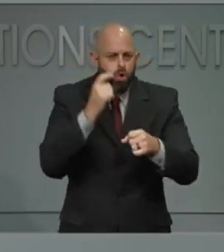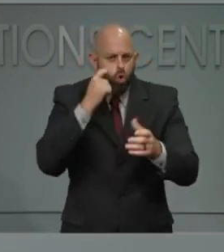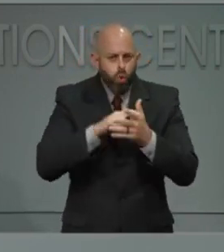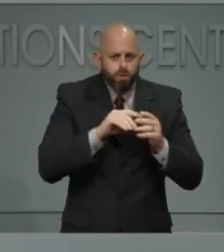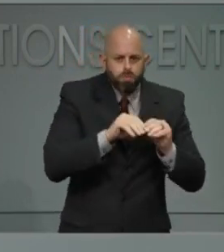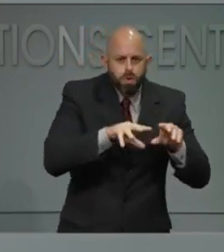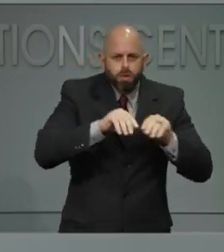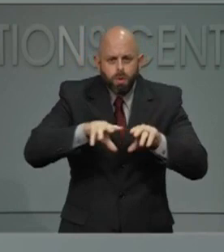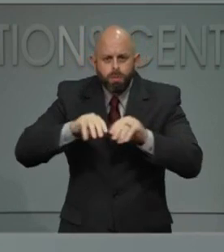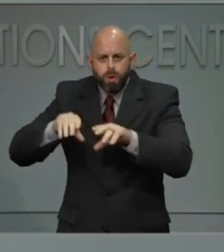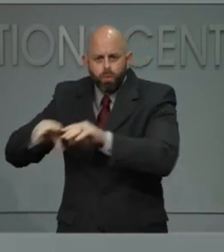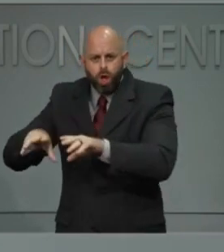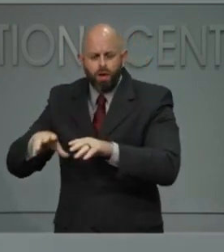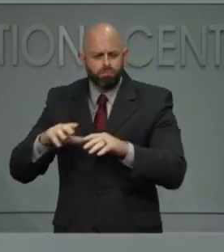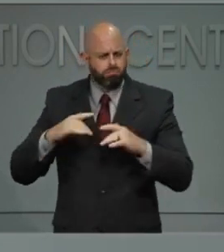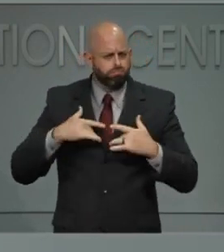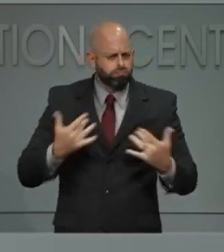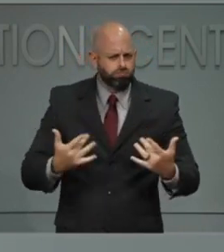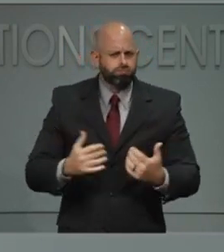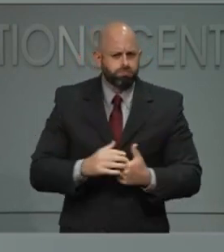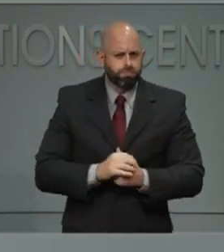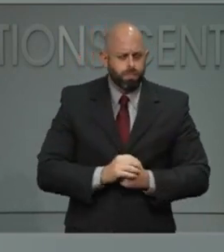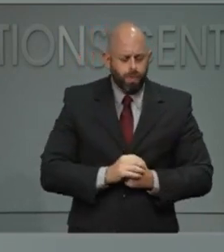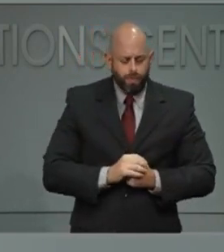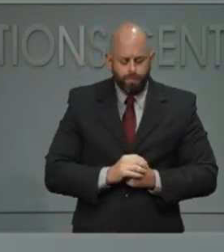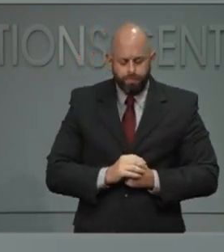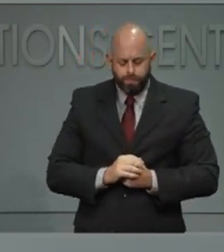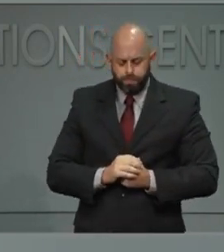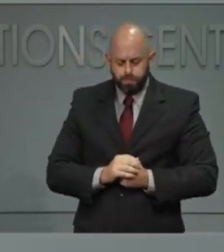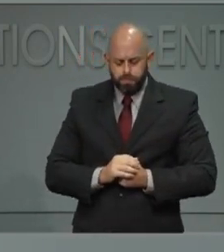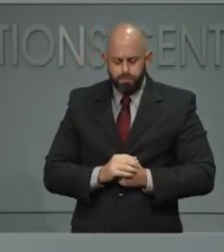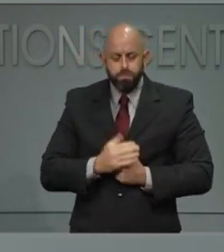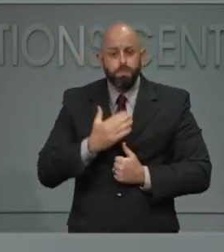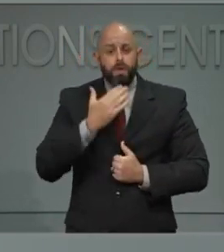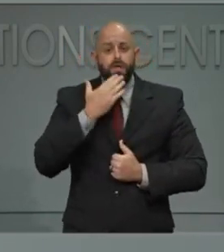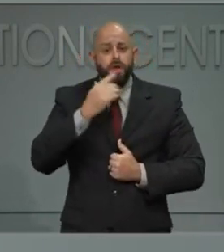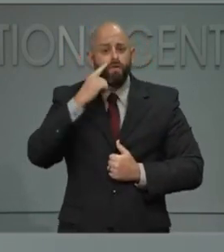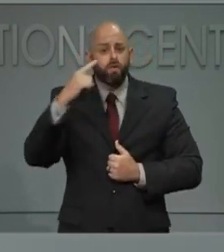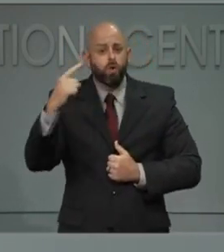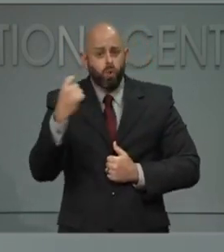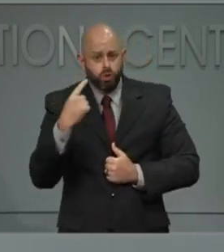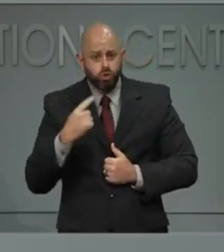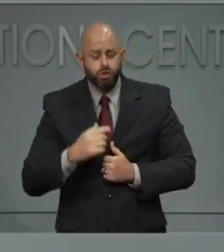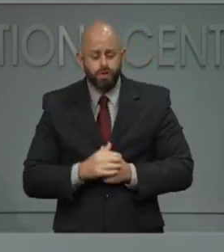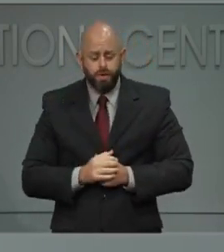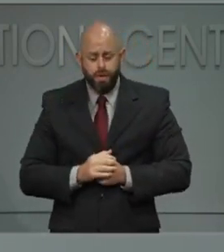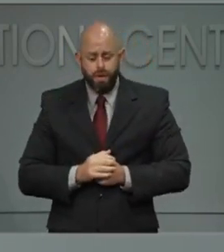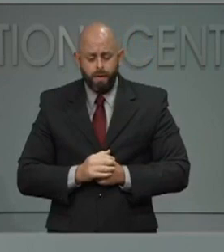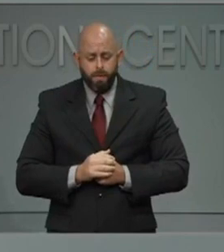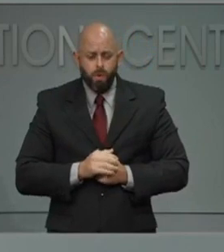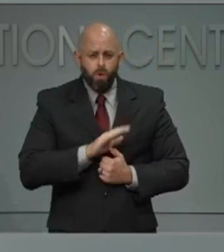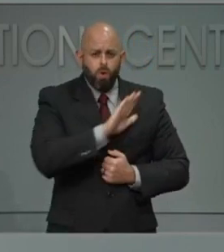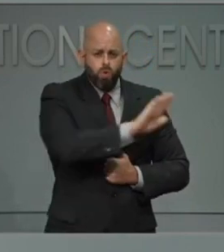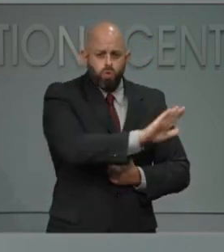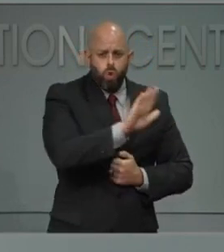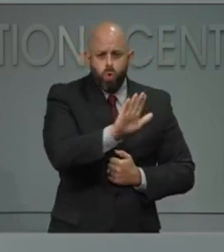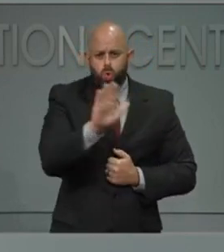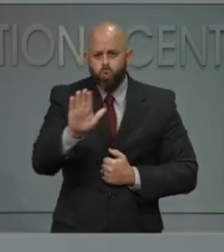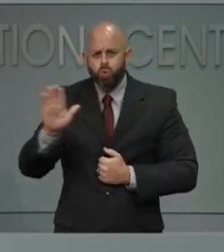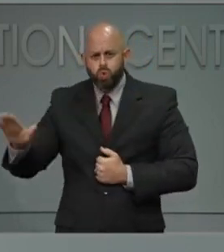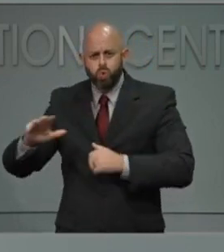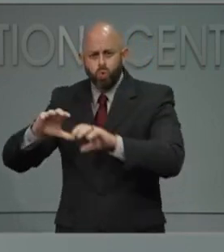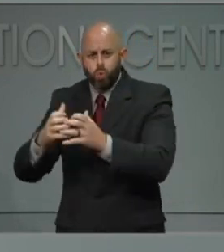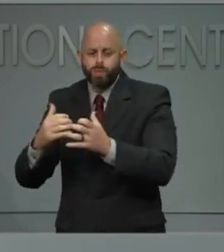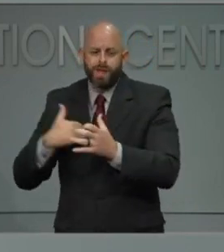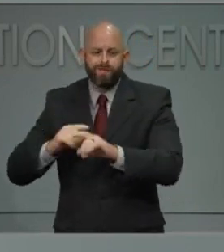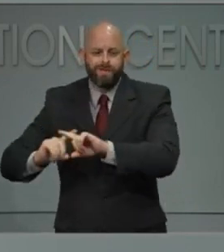departments? Thanks, Lynn, for that question. And I think a number of them are governed by different